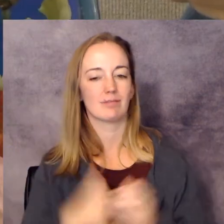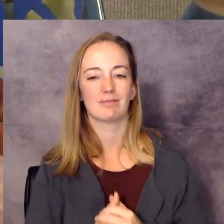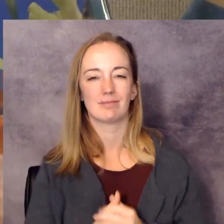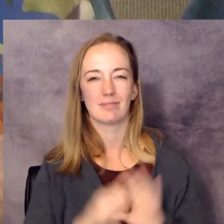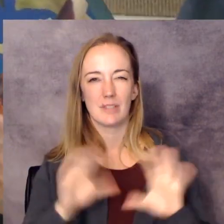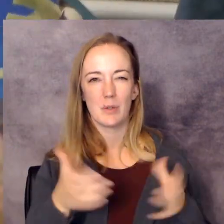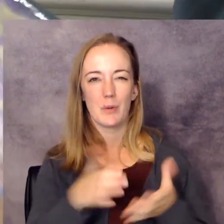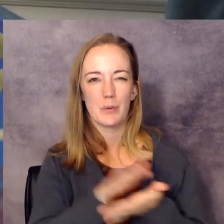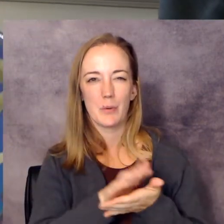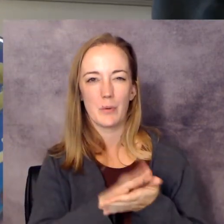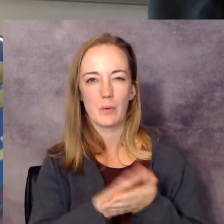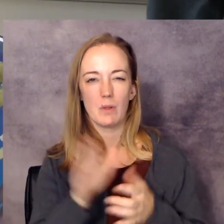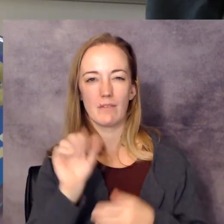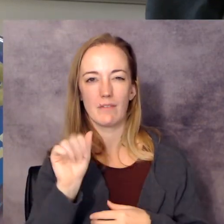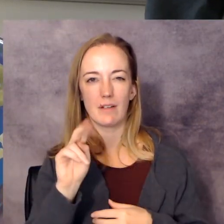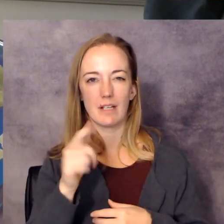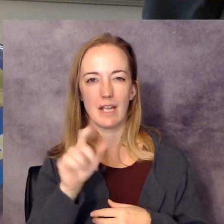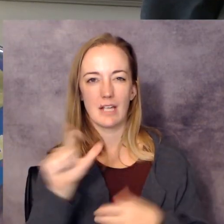angelfish.